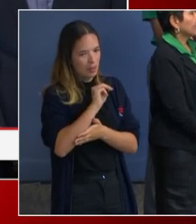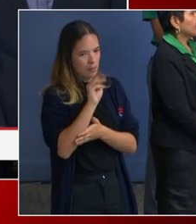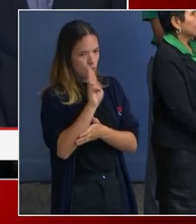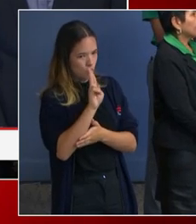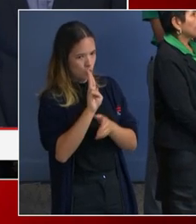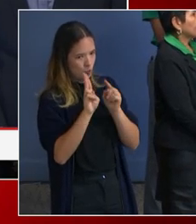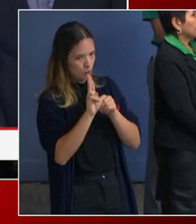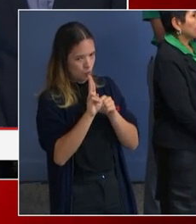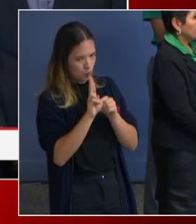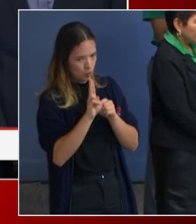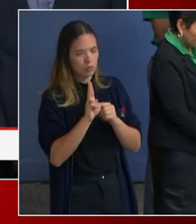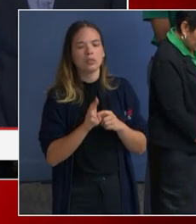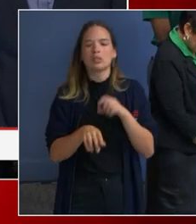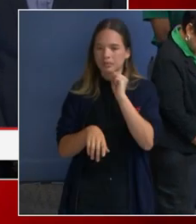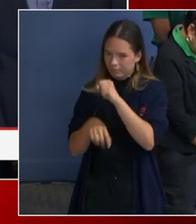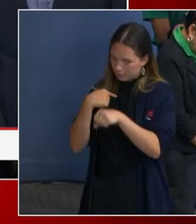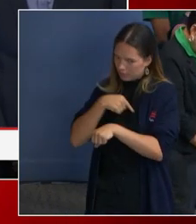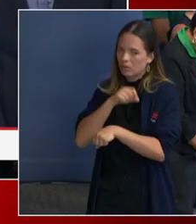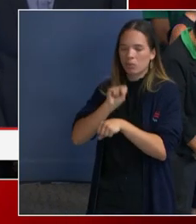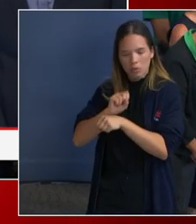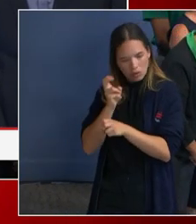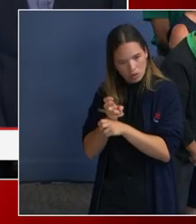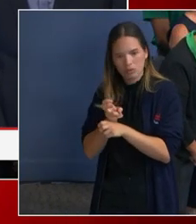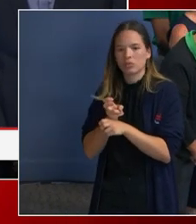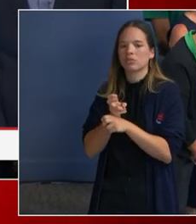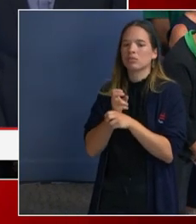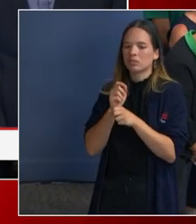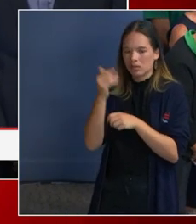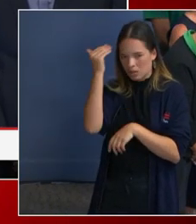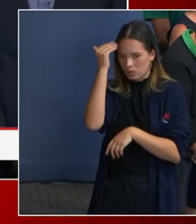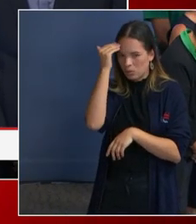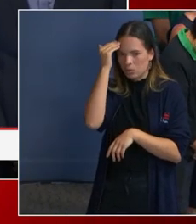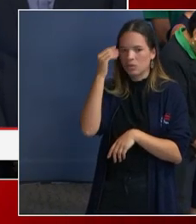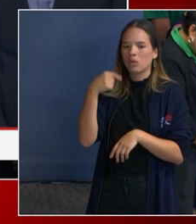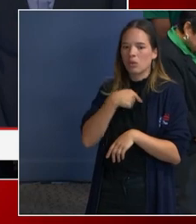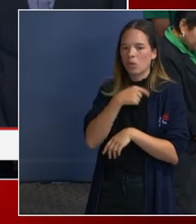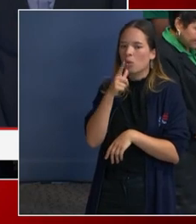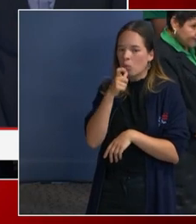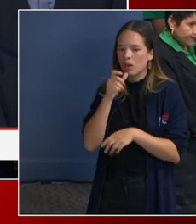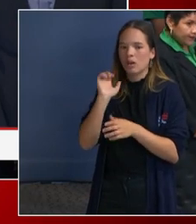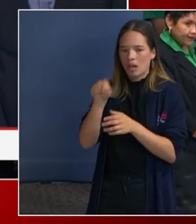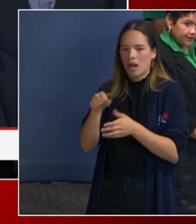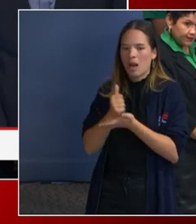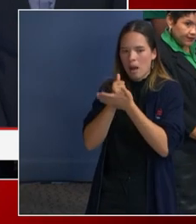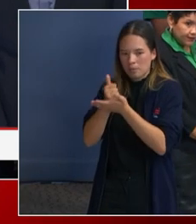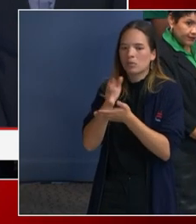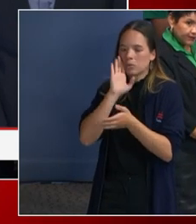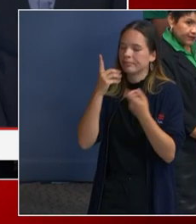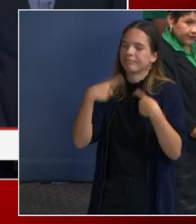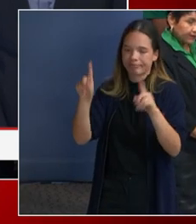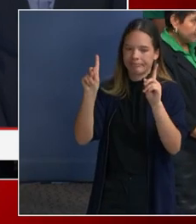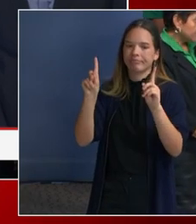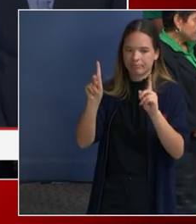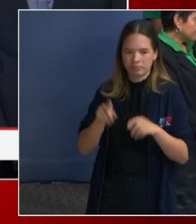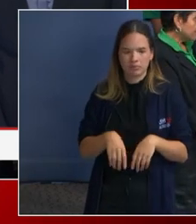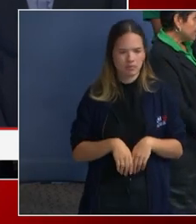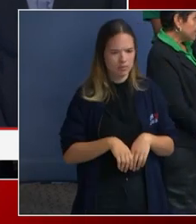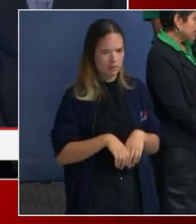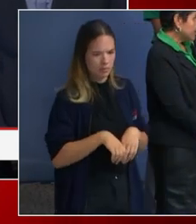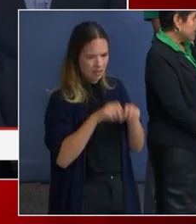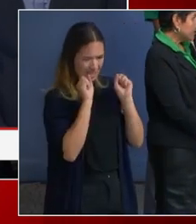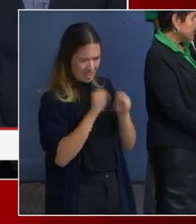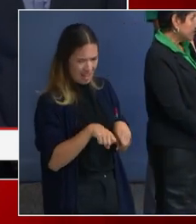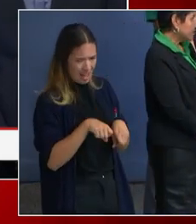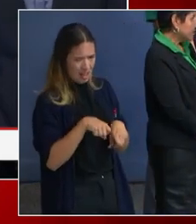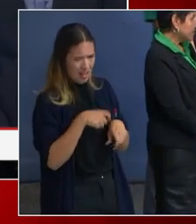as we know who we'll be working with, we'll announce that. Can we hear from someone from Samu? Sure. What this means